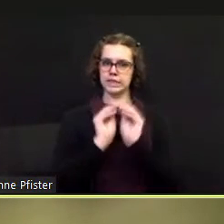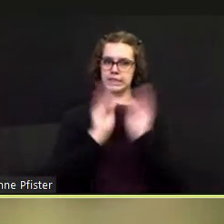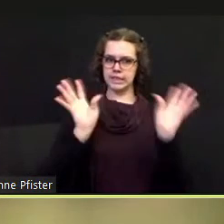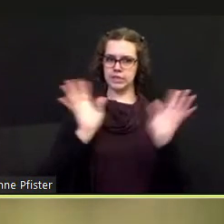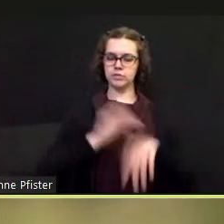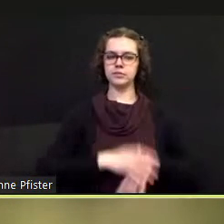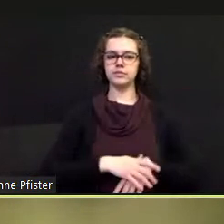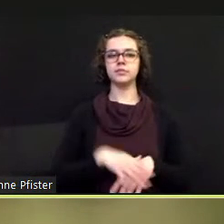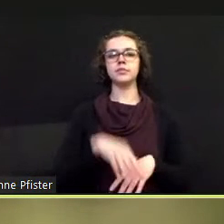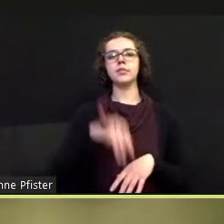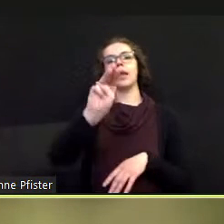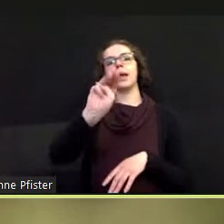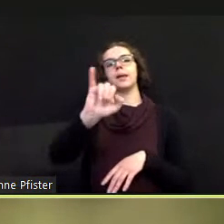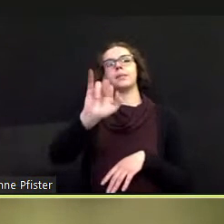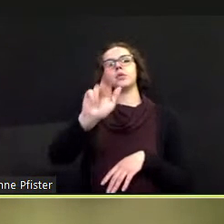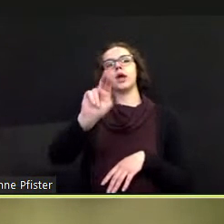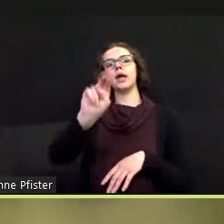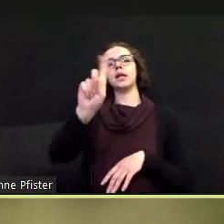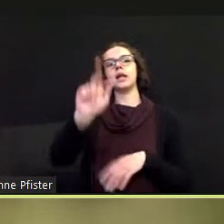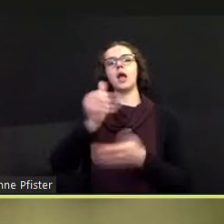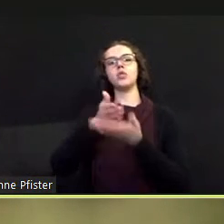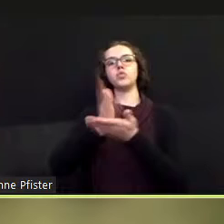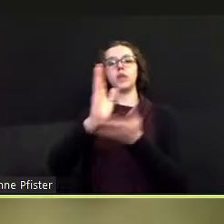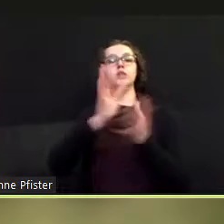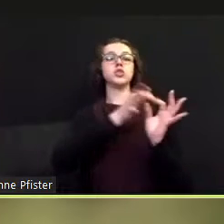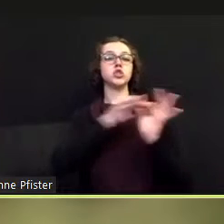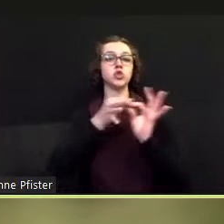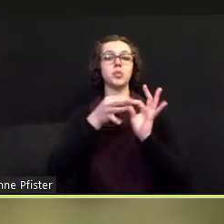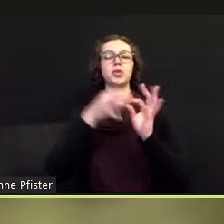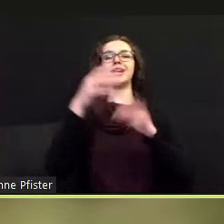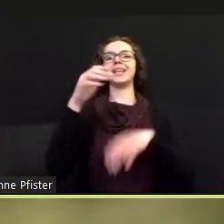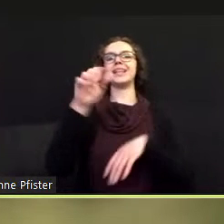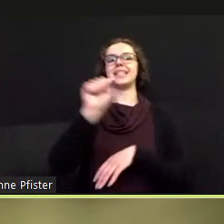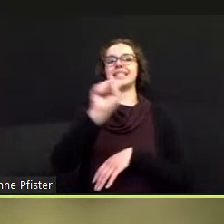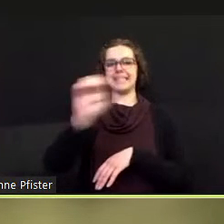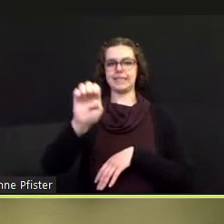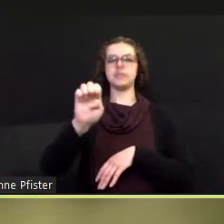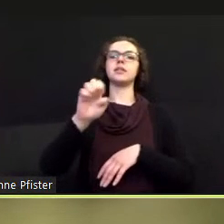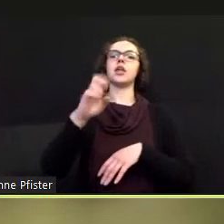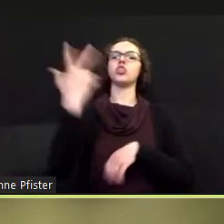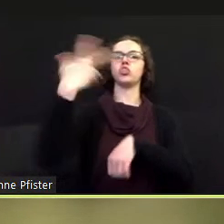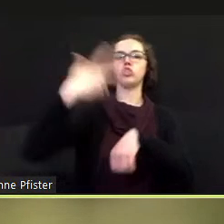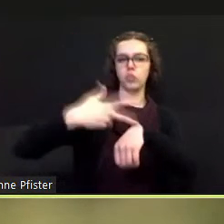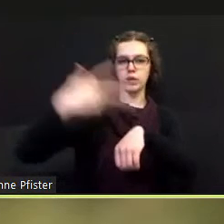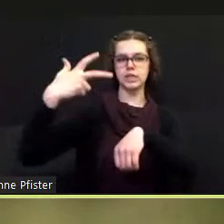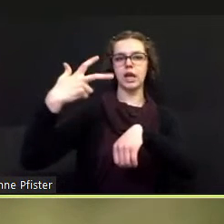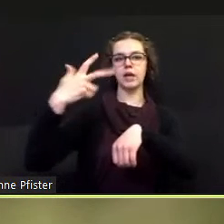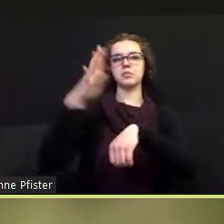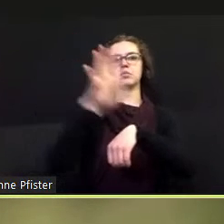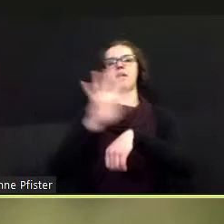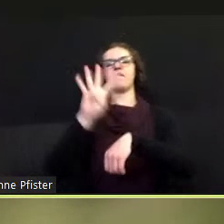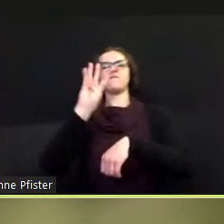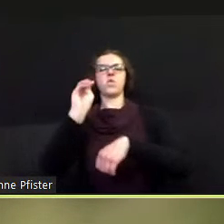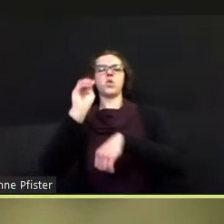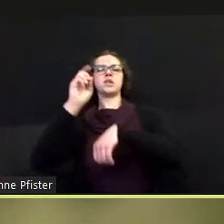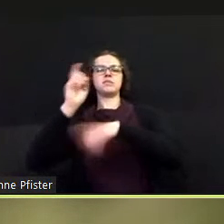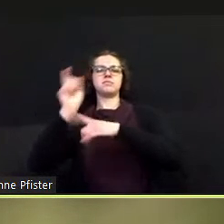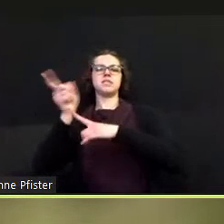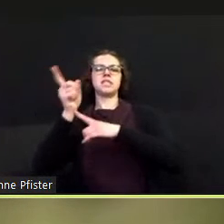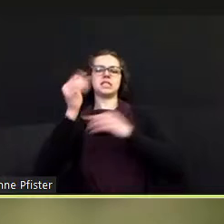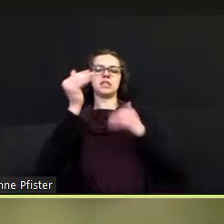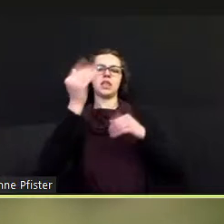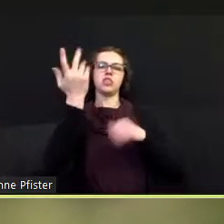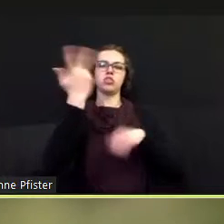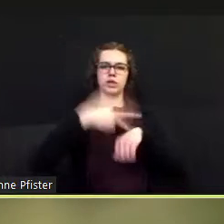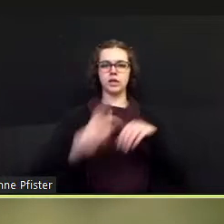The Miranda rights were interpreted in signed English 3 separate times over the course of 40 minutes.